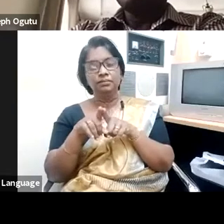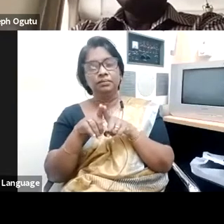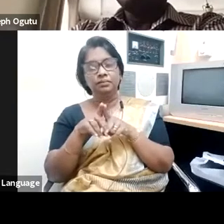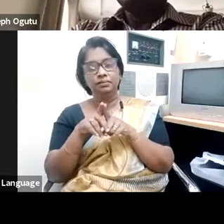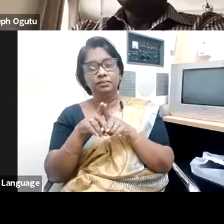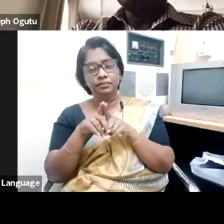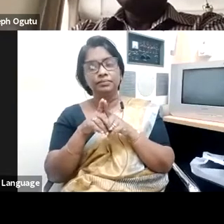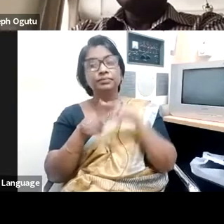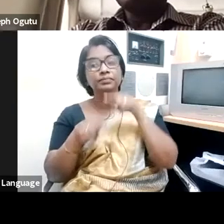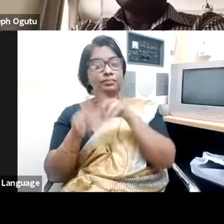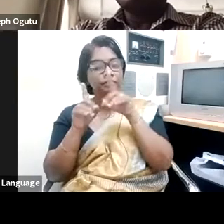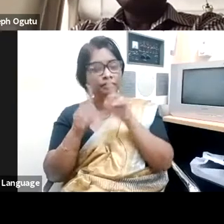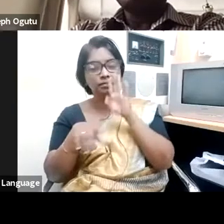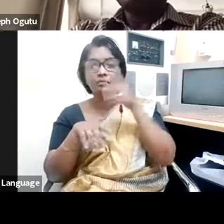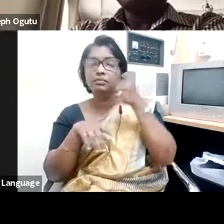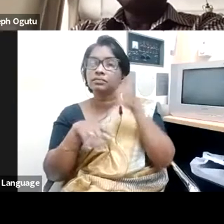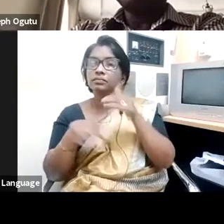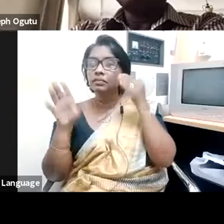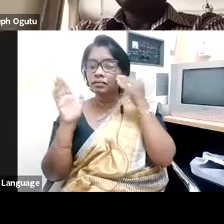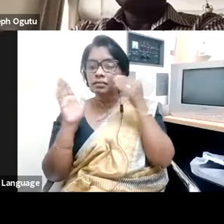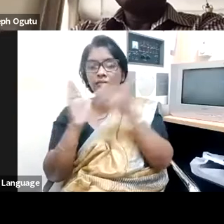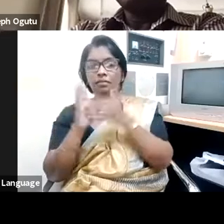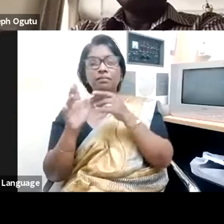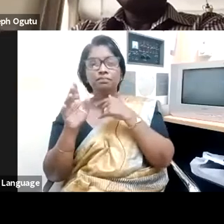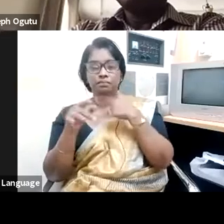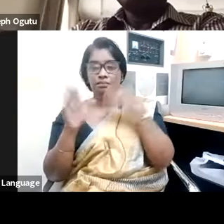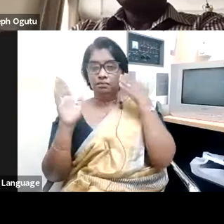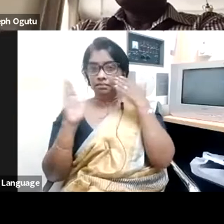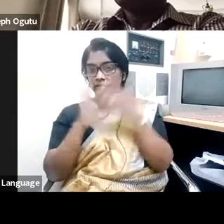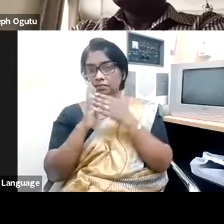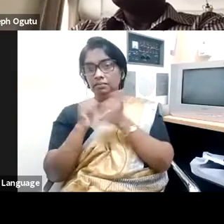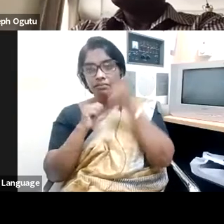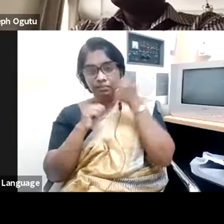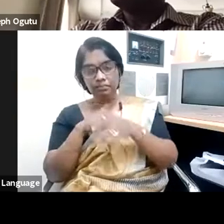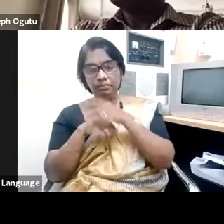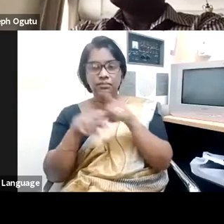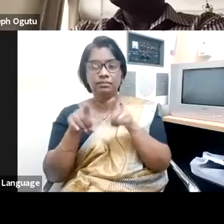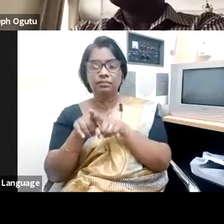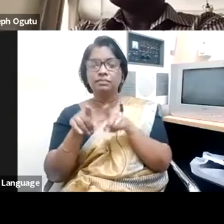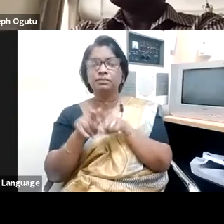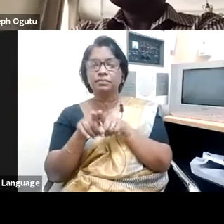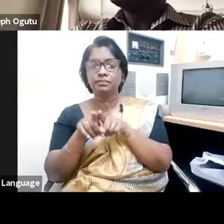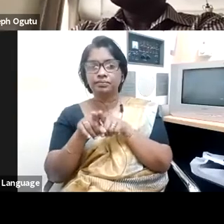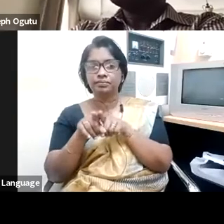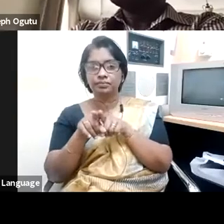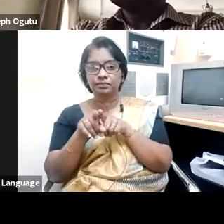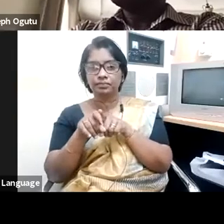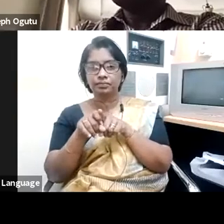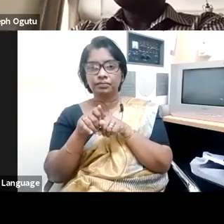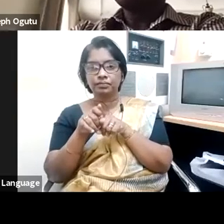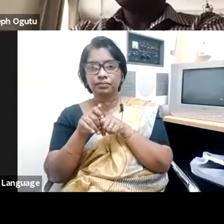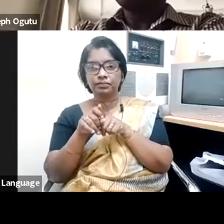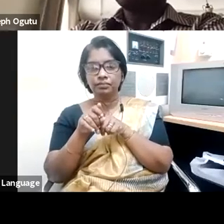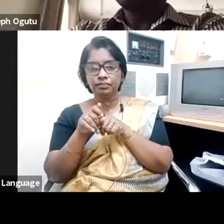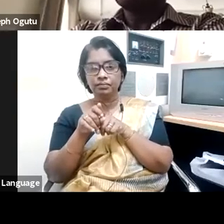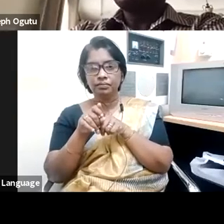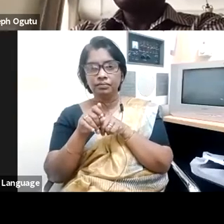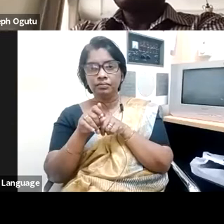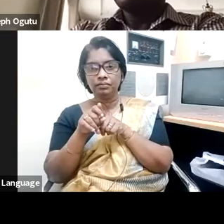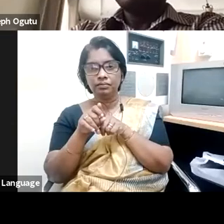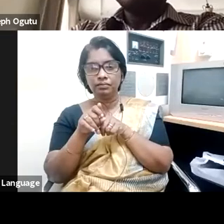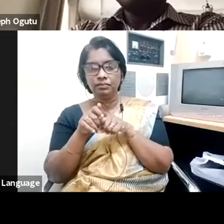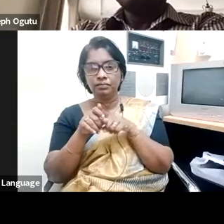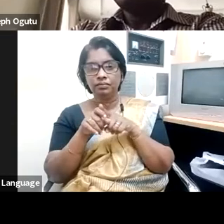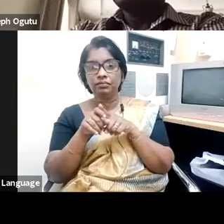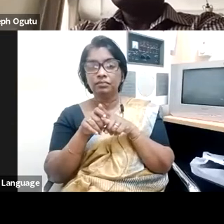in the next year. So we need our peers in the other sector, which is more about the one single use product, to really contribute equally to really